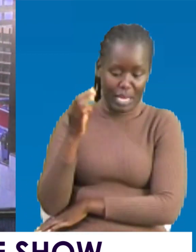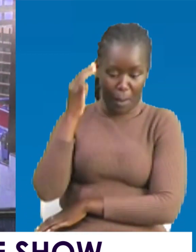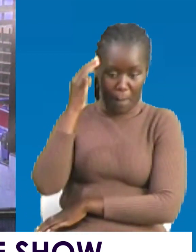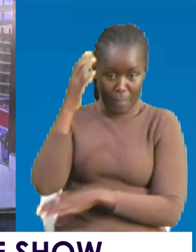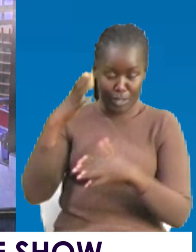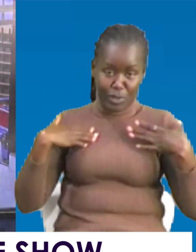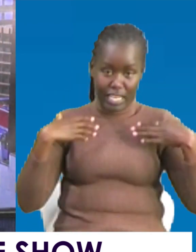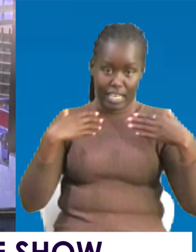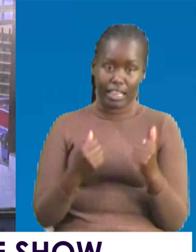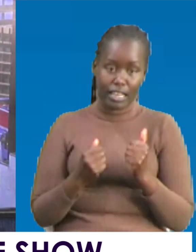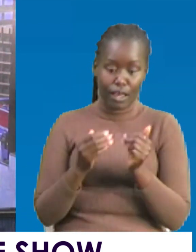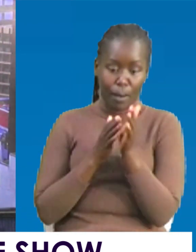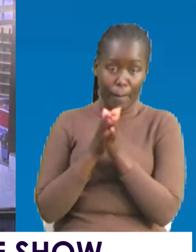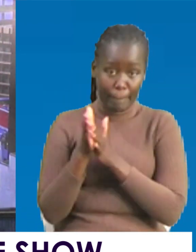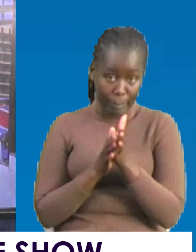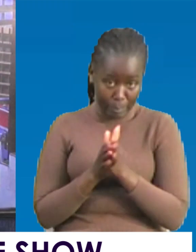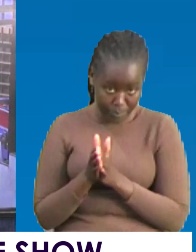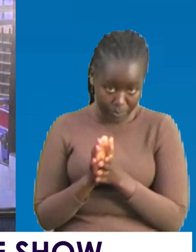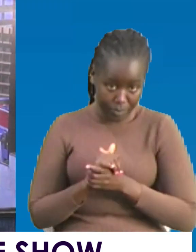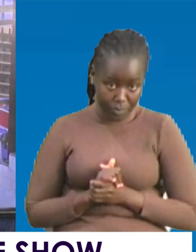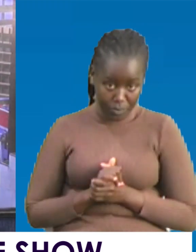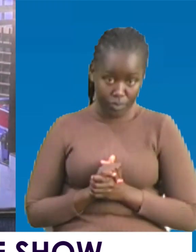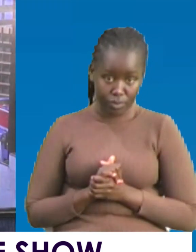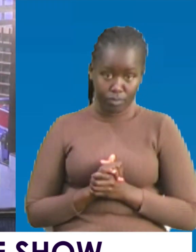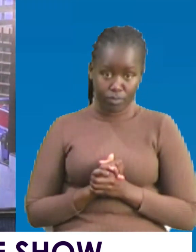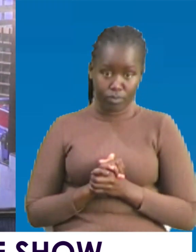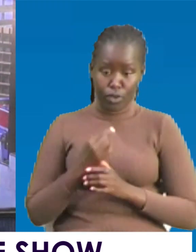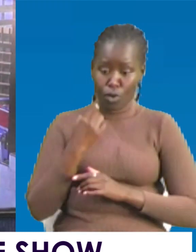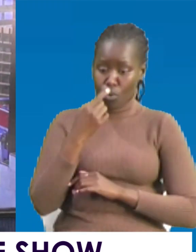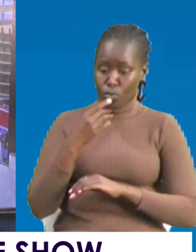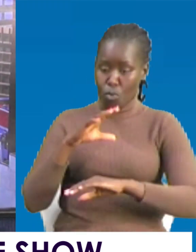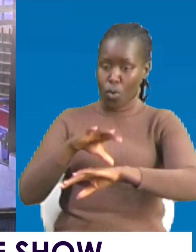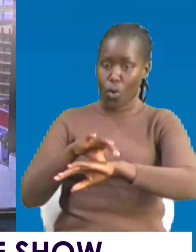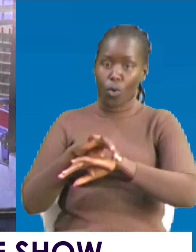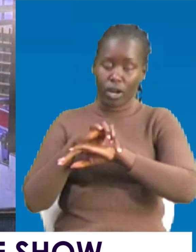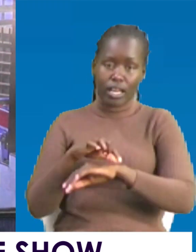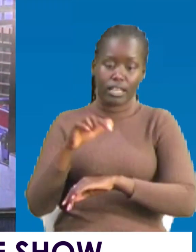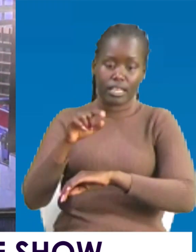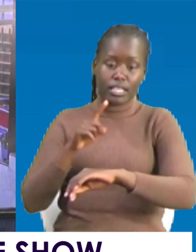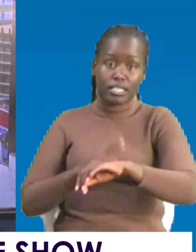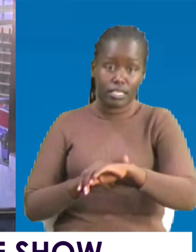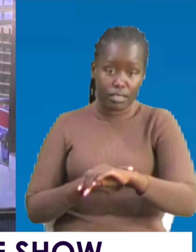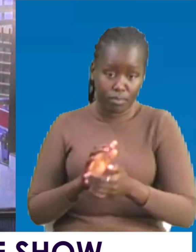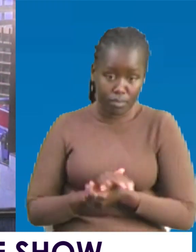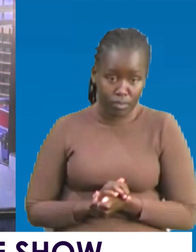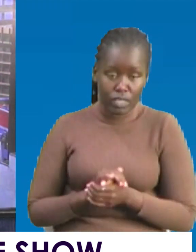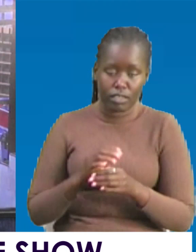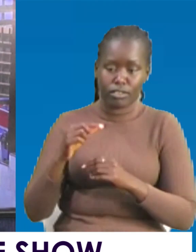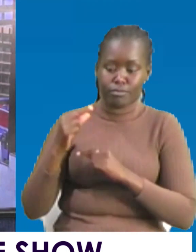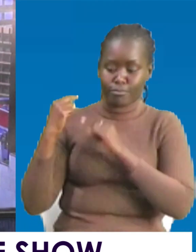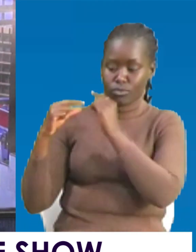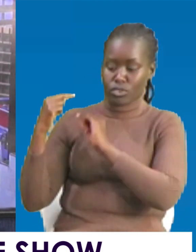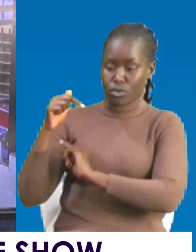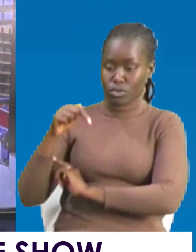health, motivation. Who on earth at this time in our